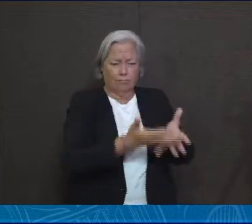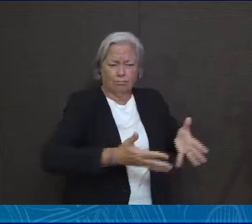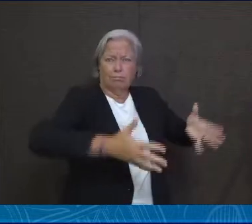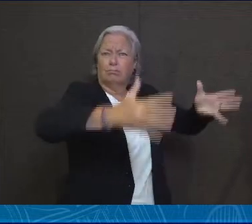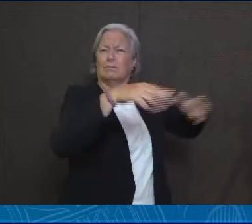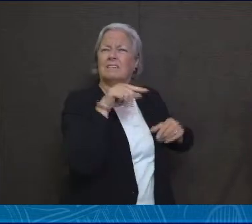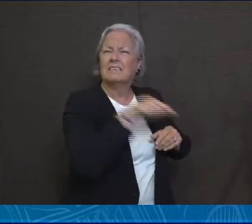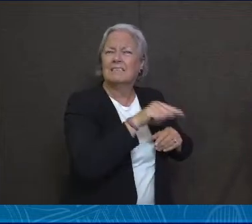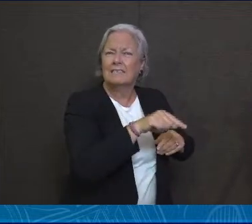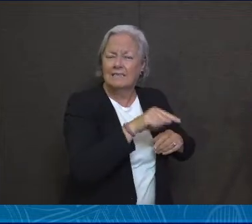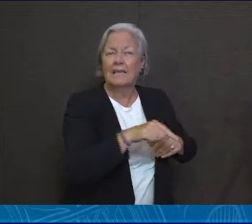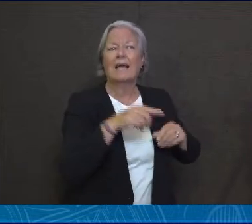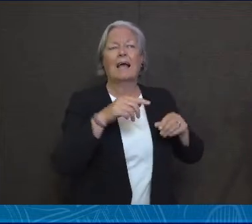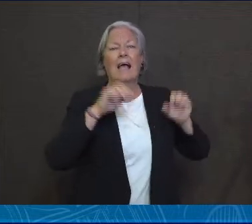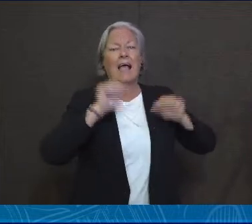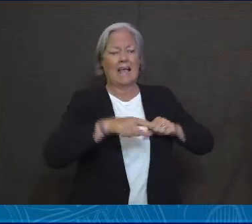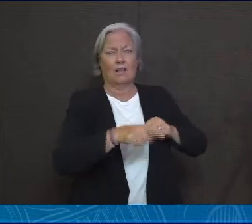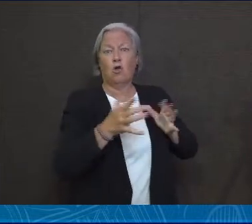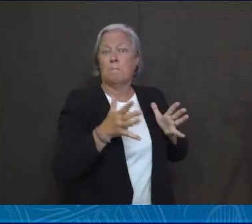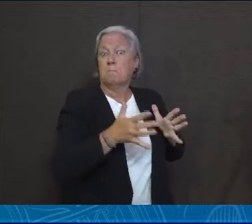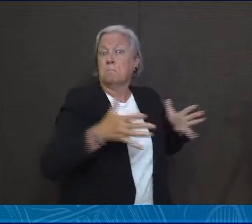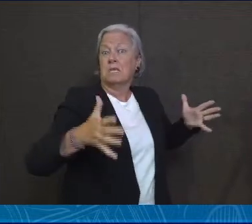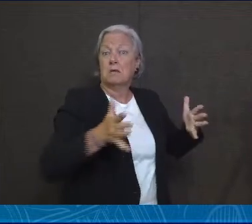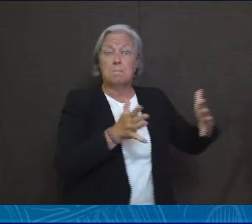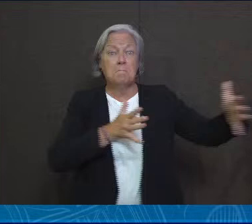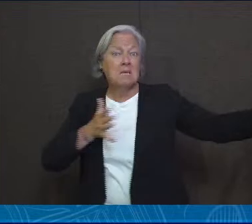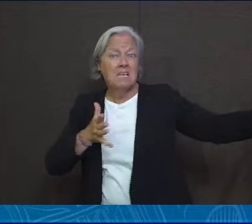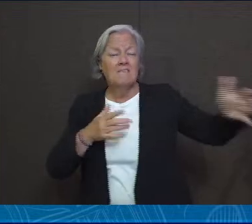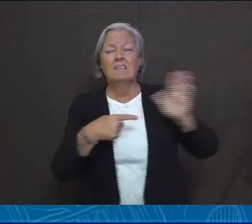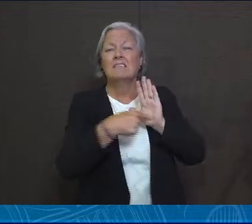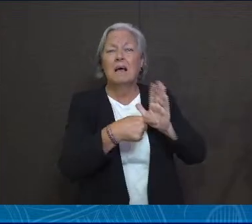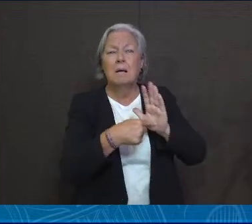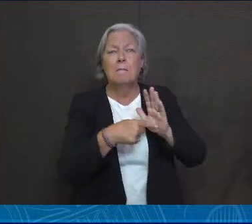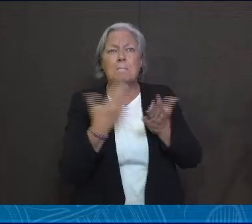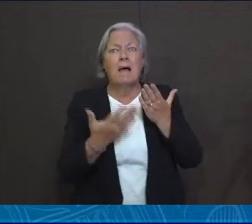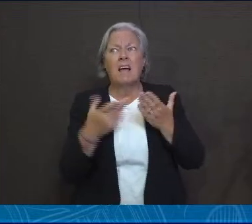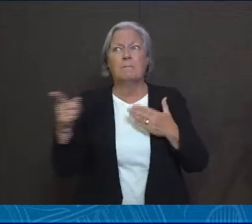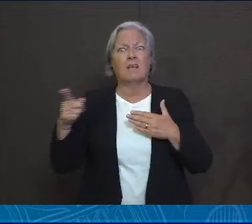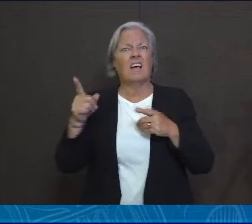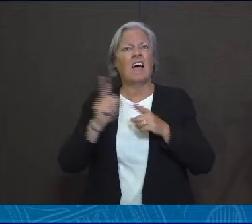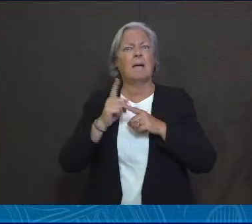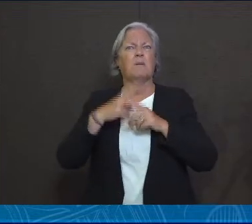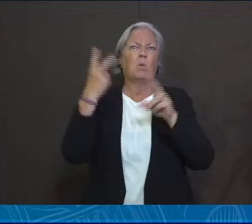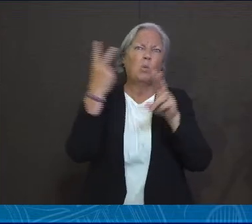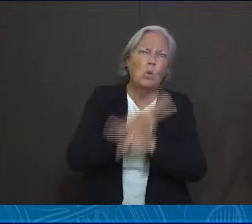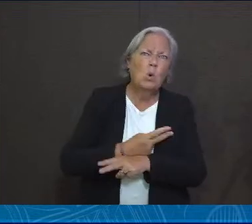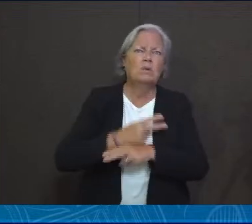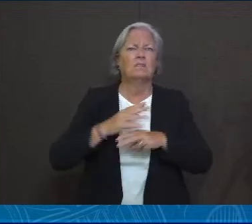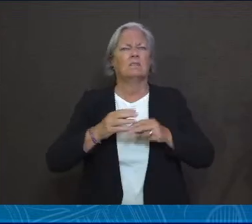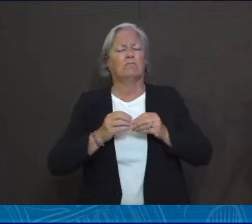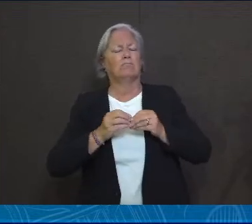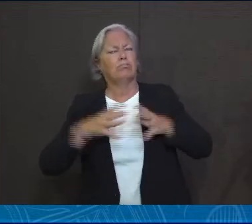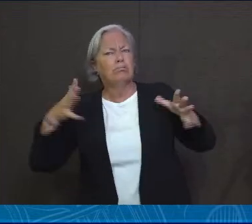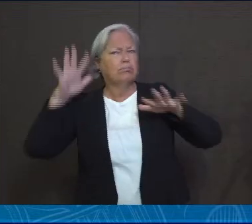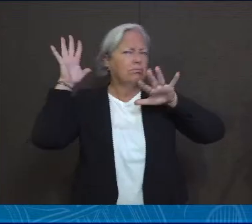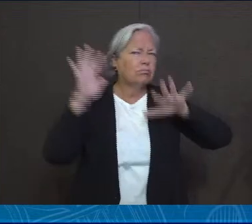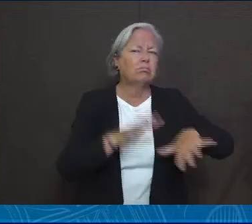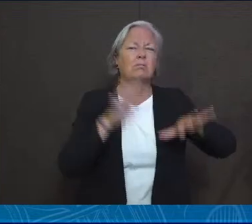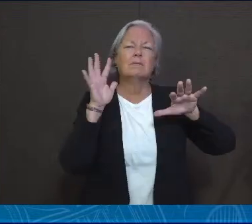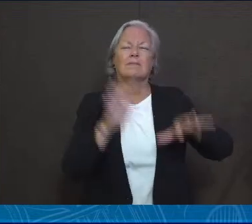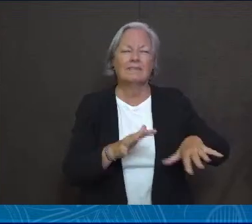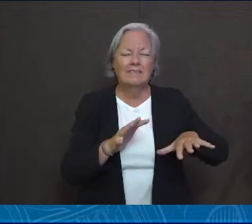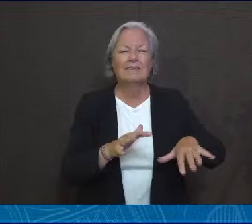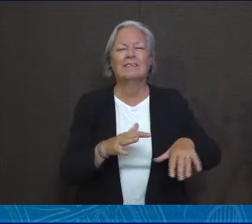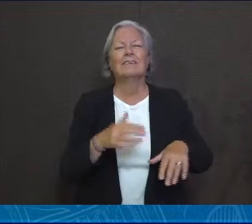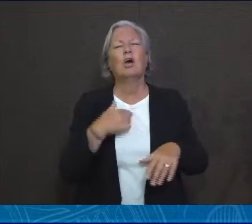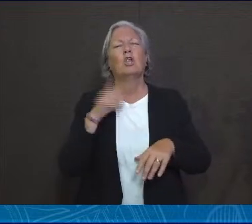build the storm pond larger if we need to, given future. So again, I don't like to drive looking in the rearview mirror,